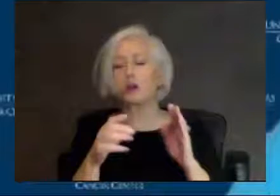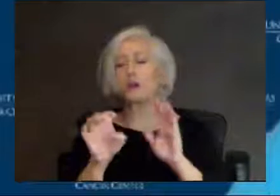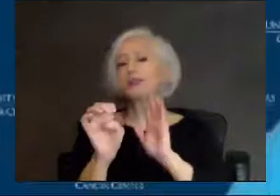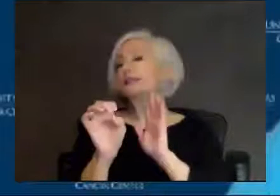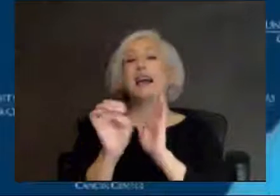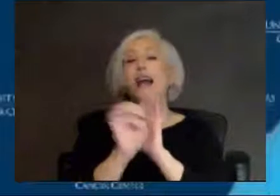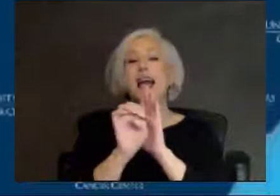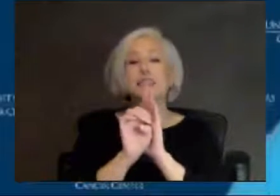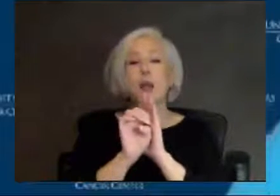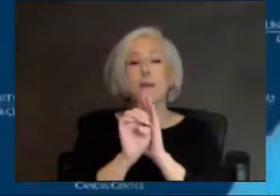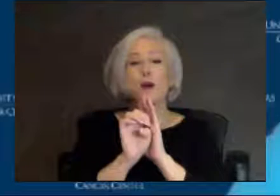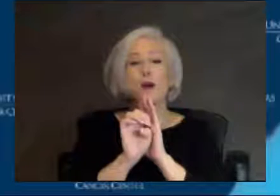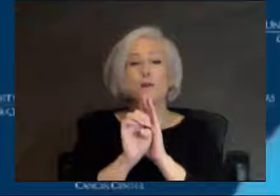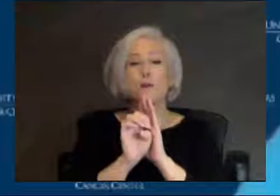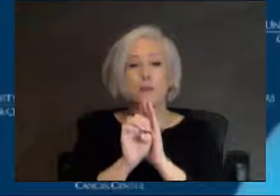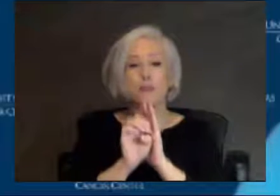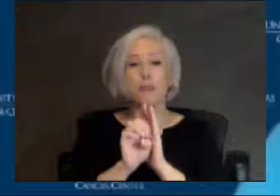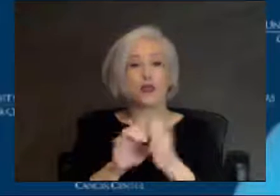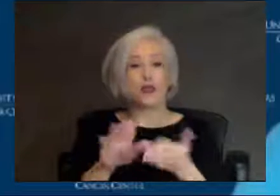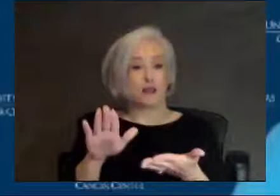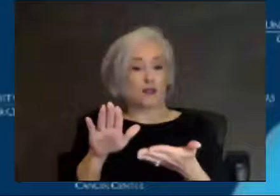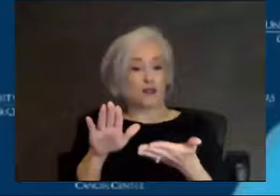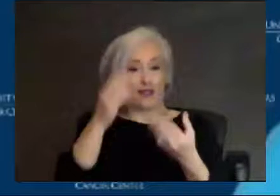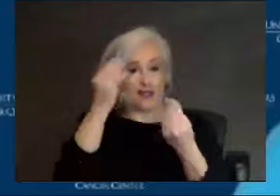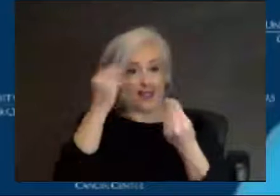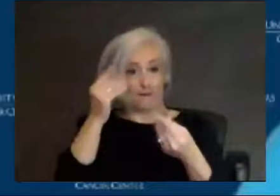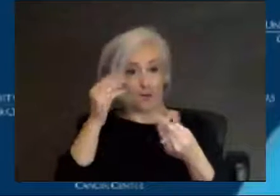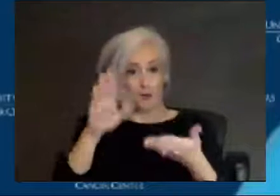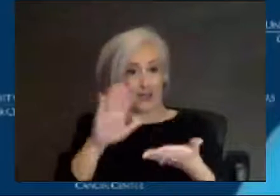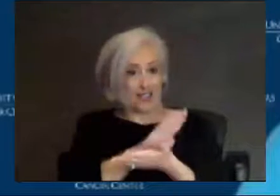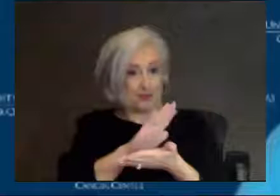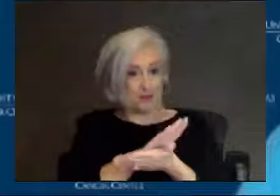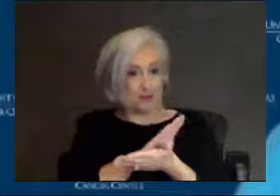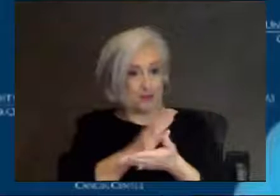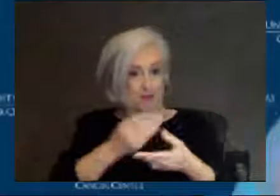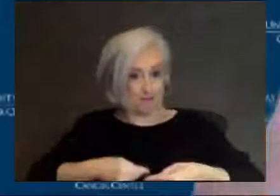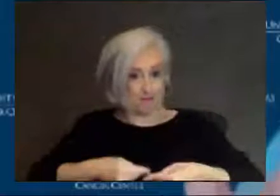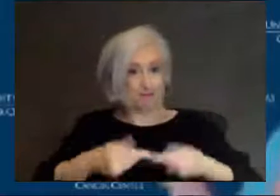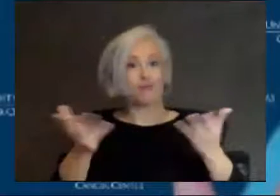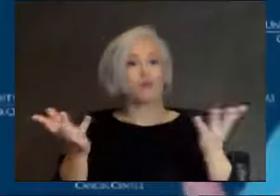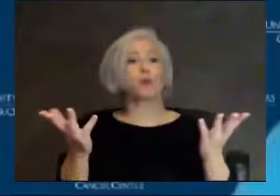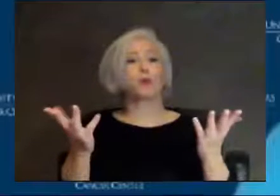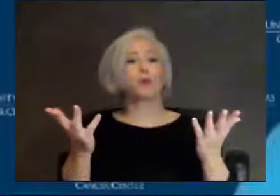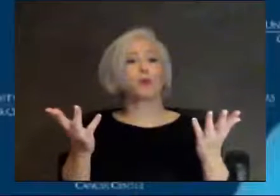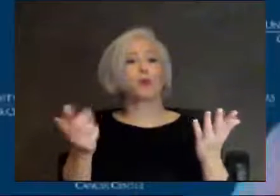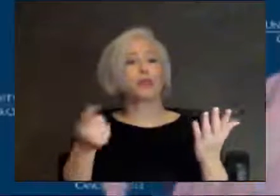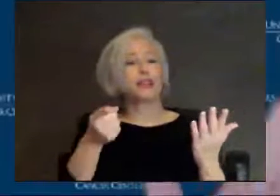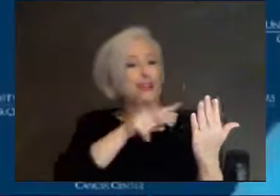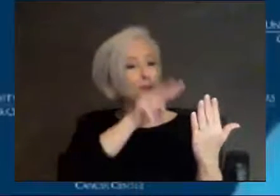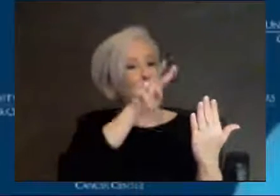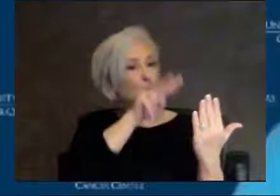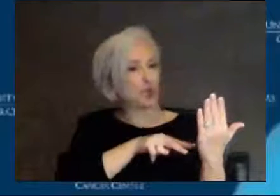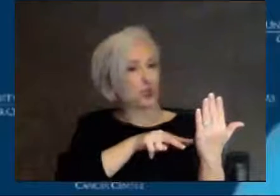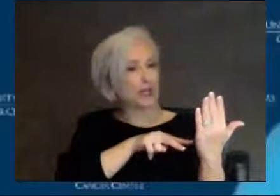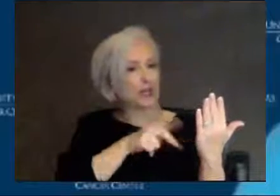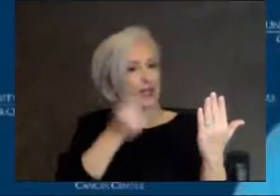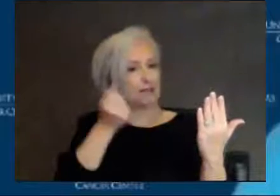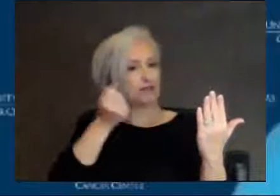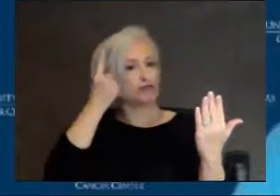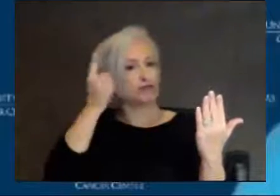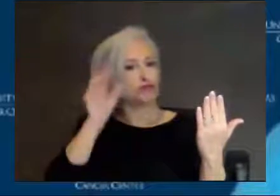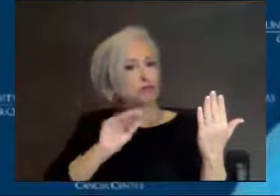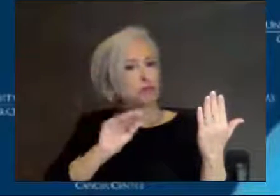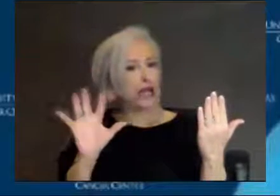materials that are going out are very easy to understand, clear, when you hear the word patient or cancer, you